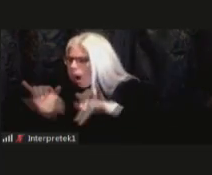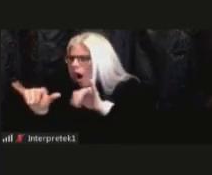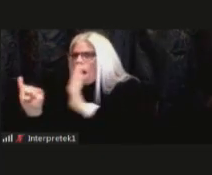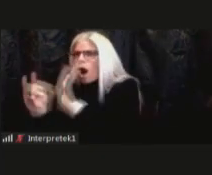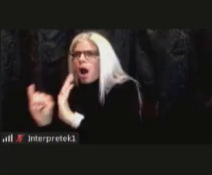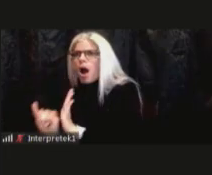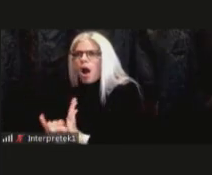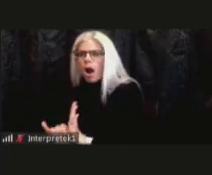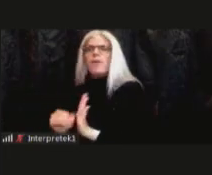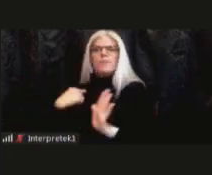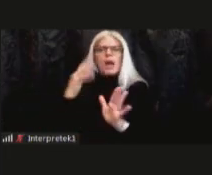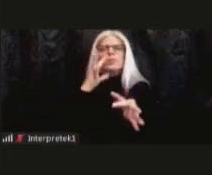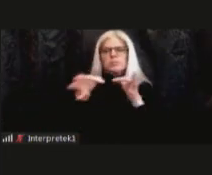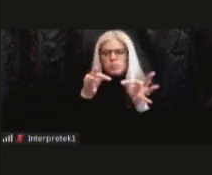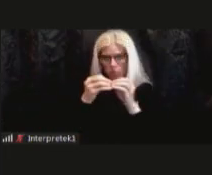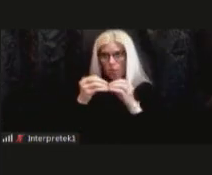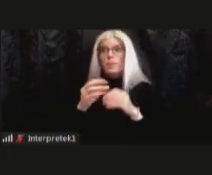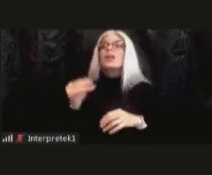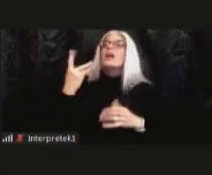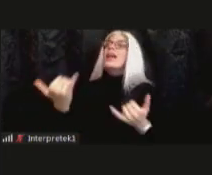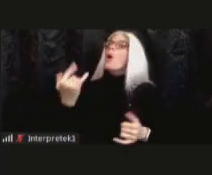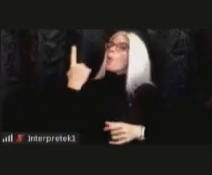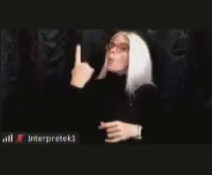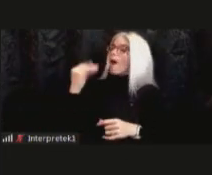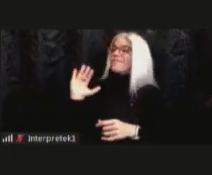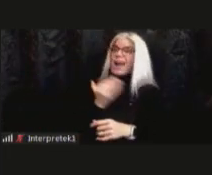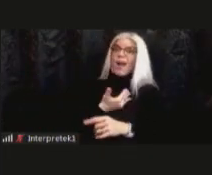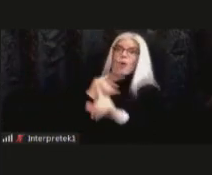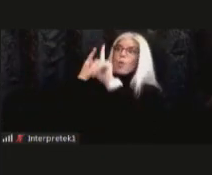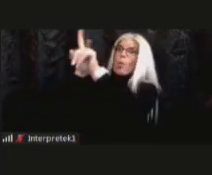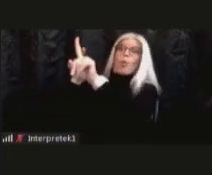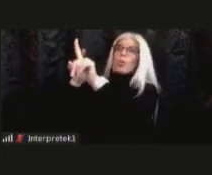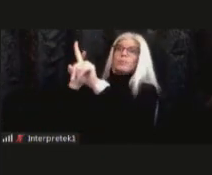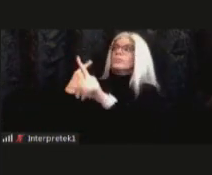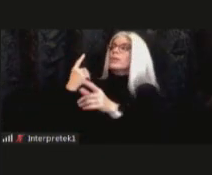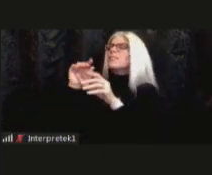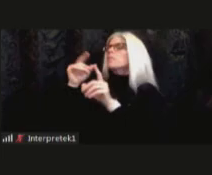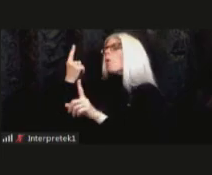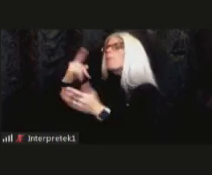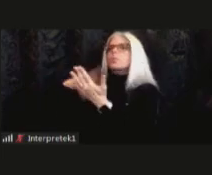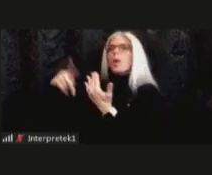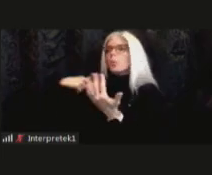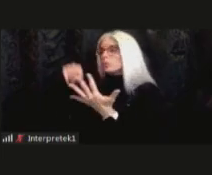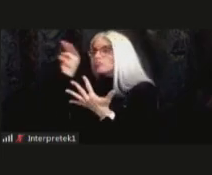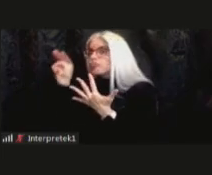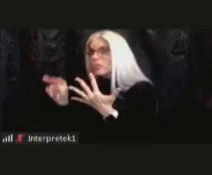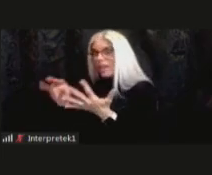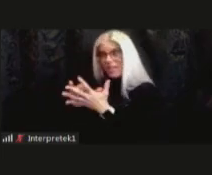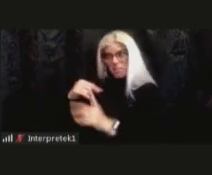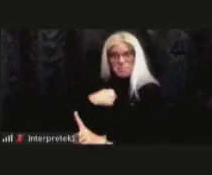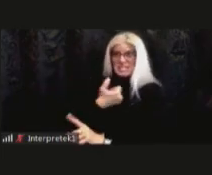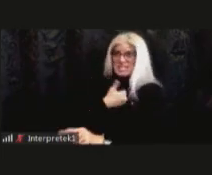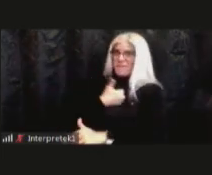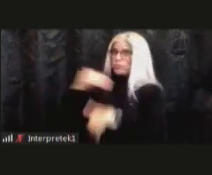one of the goals or one of the programs that we analyzed was the program that I'm a part of, which is the Transformative